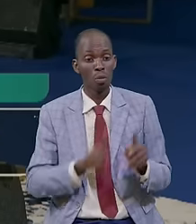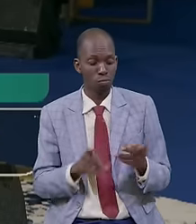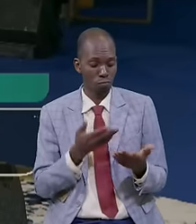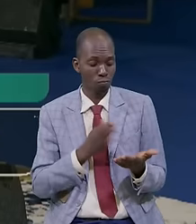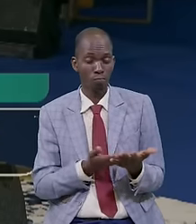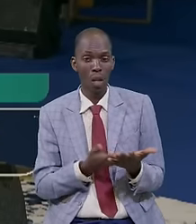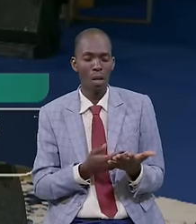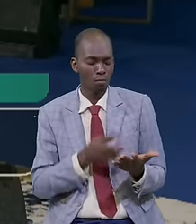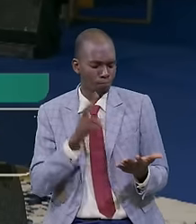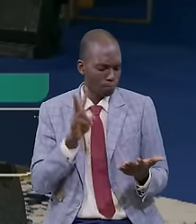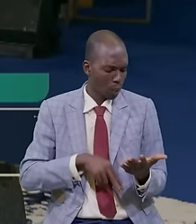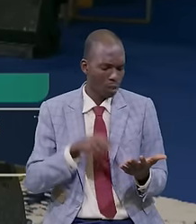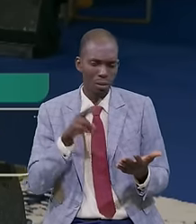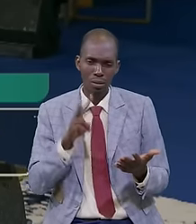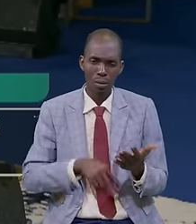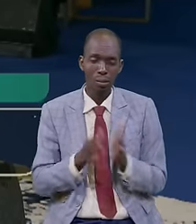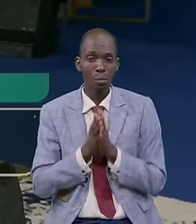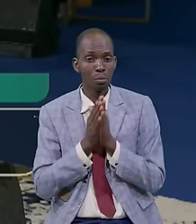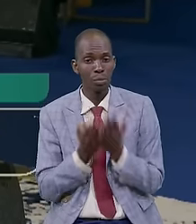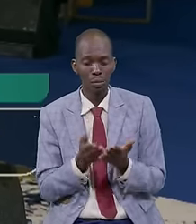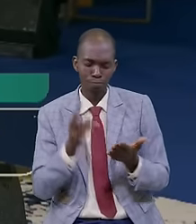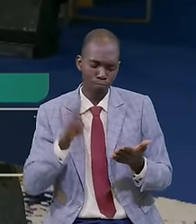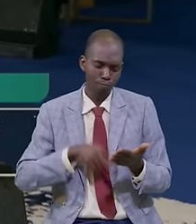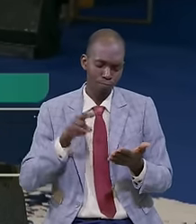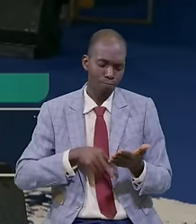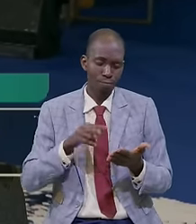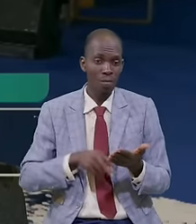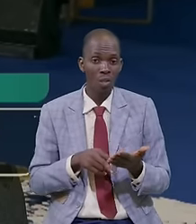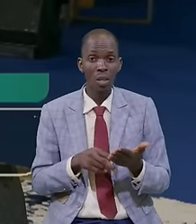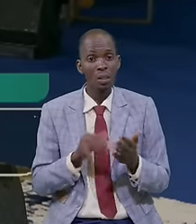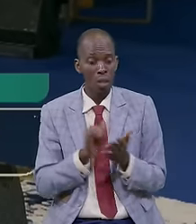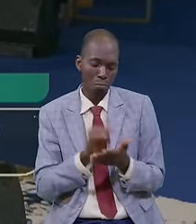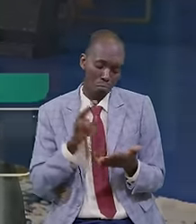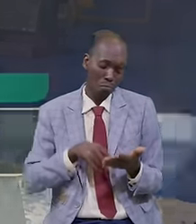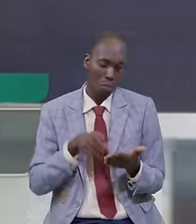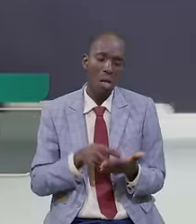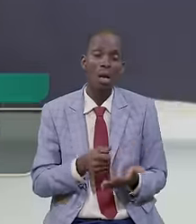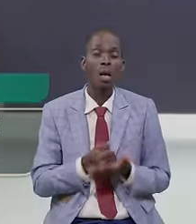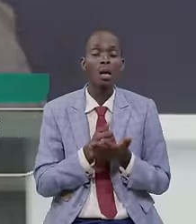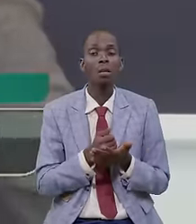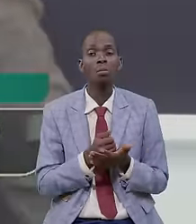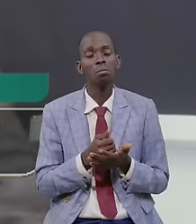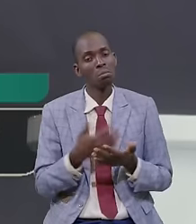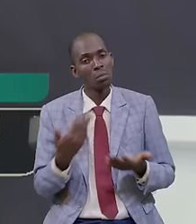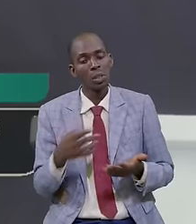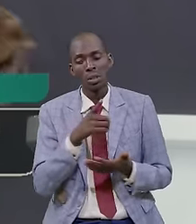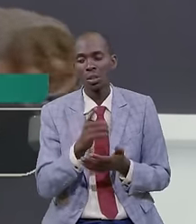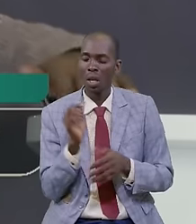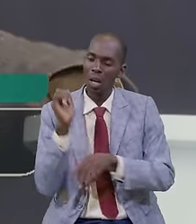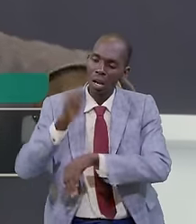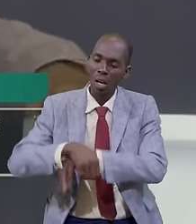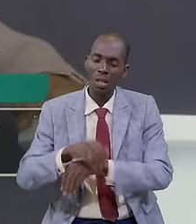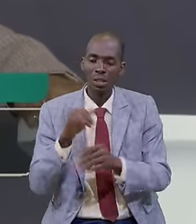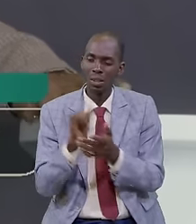and reads, but although he conquers that little narrow subject, he has